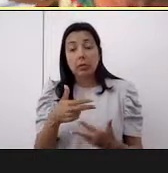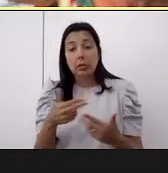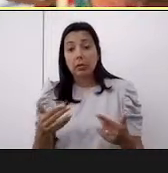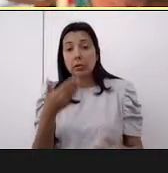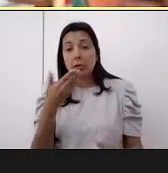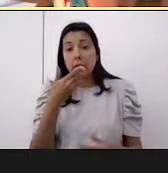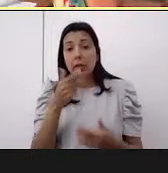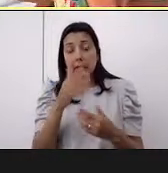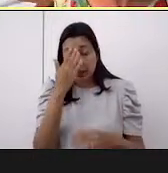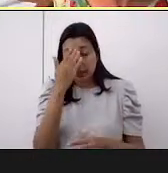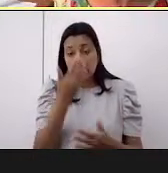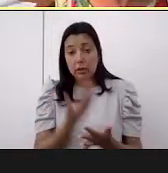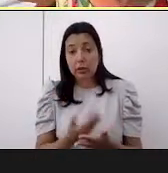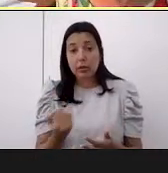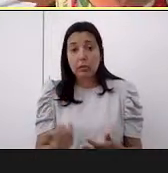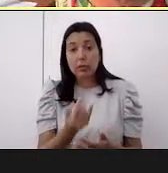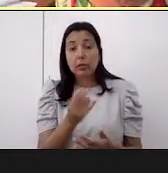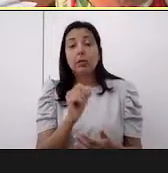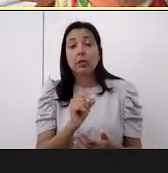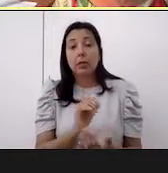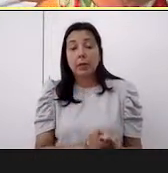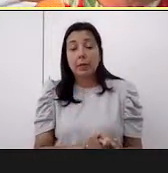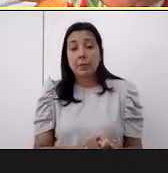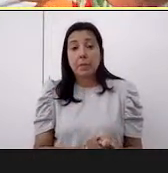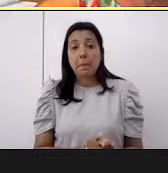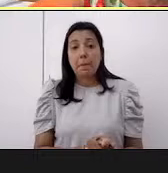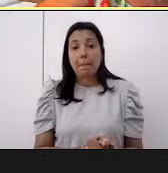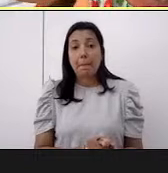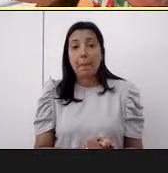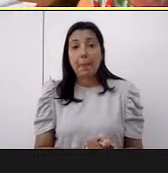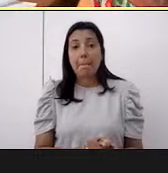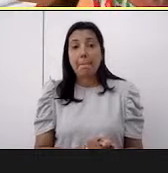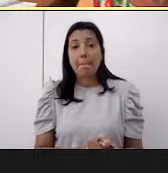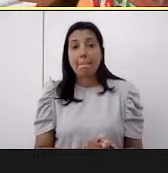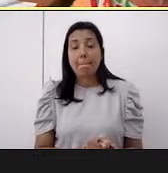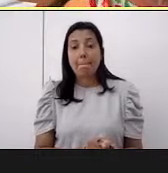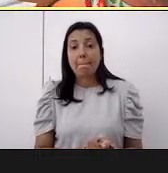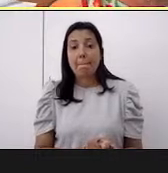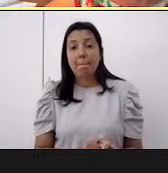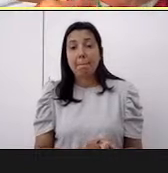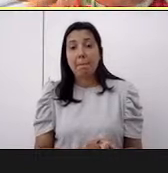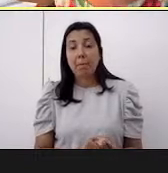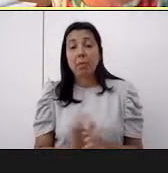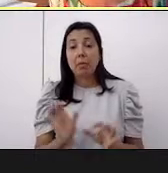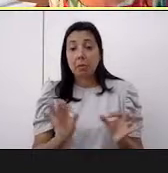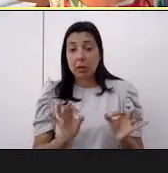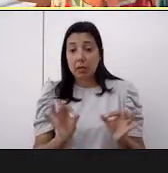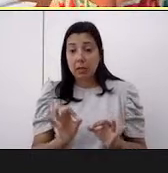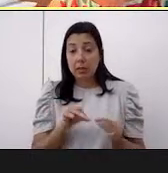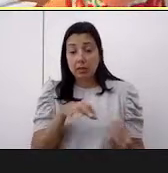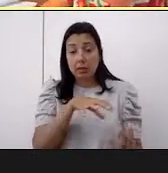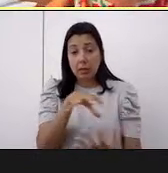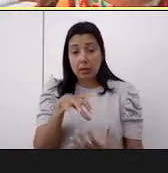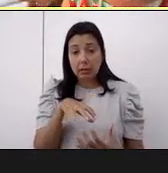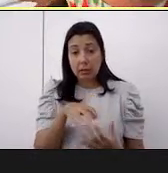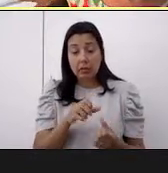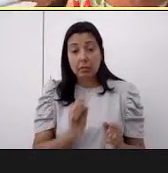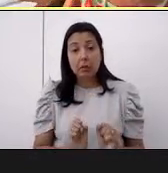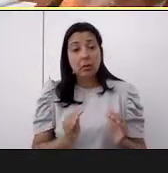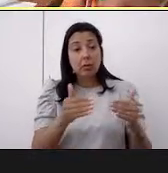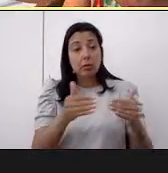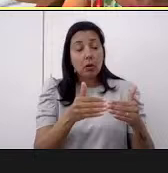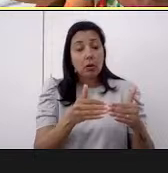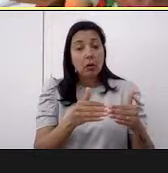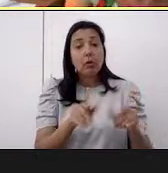is in one international organization, maybe one forum or an arena, or also an actor in